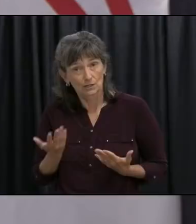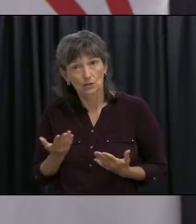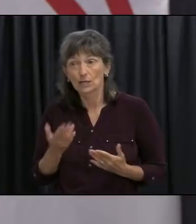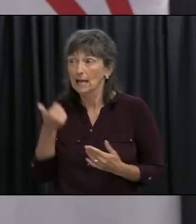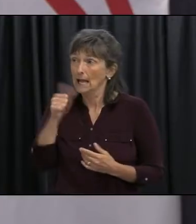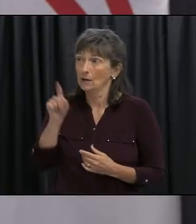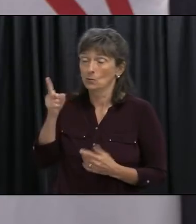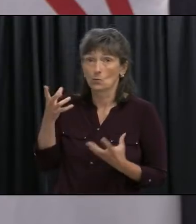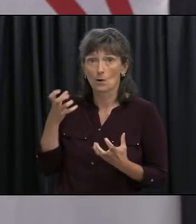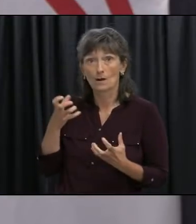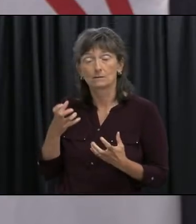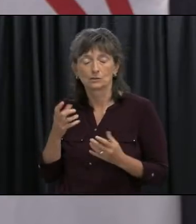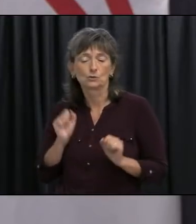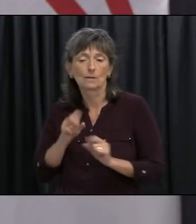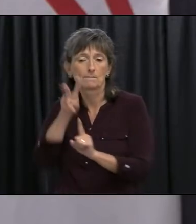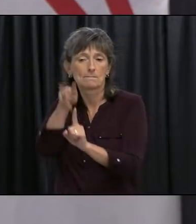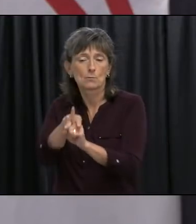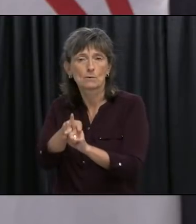health officials.